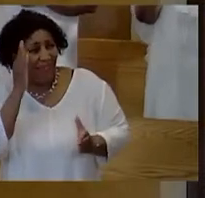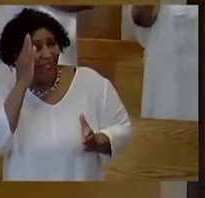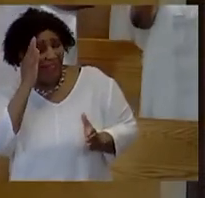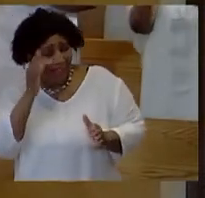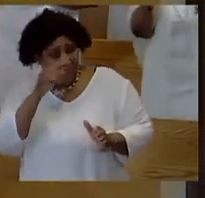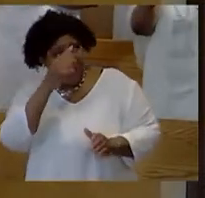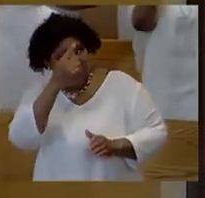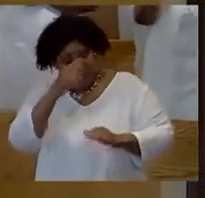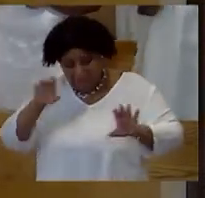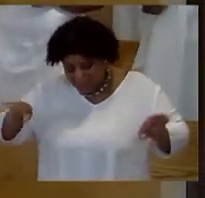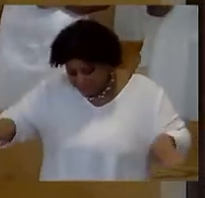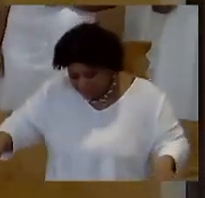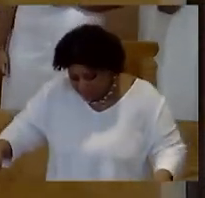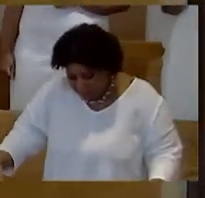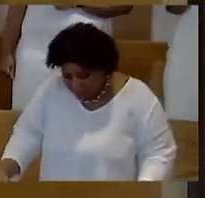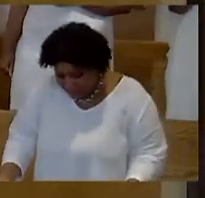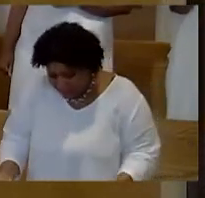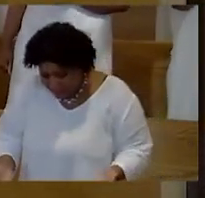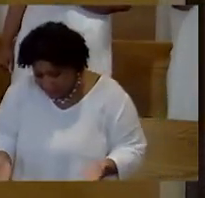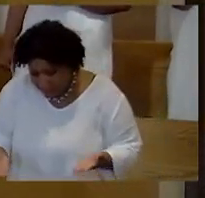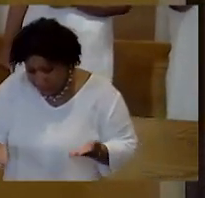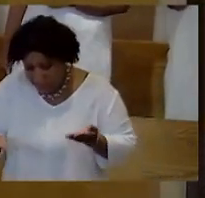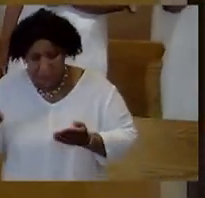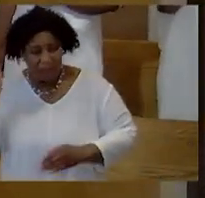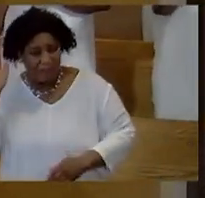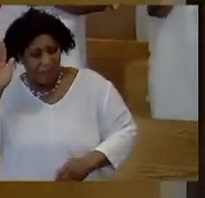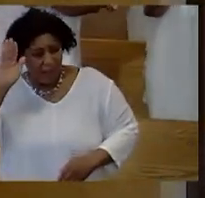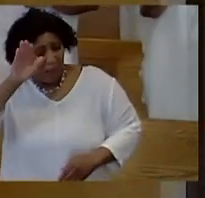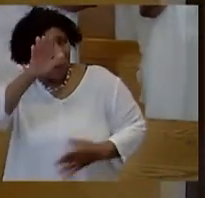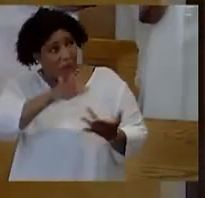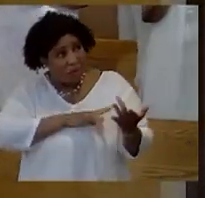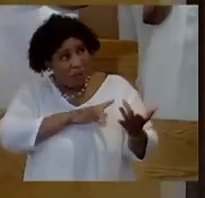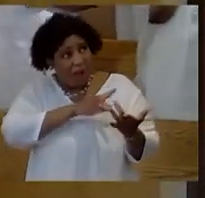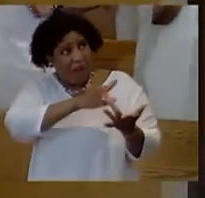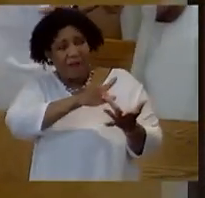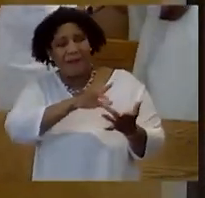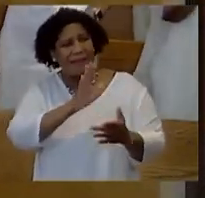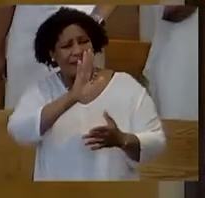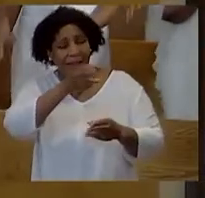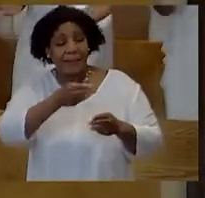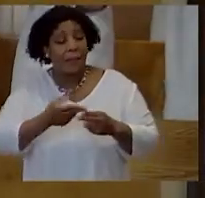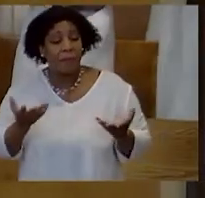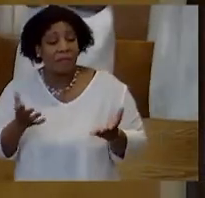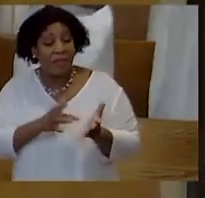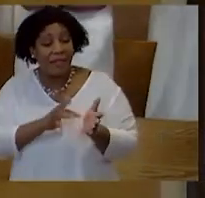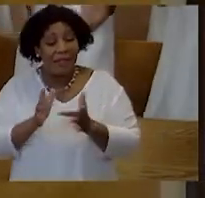pick you up every time you call. His name is